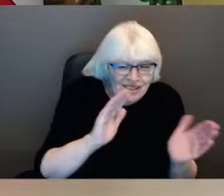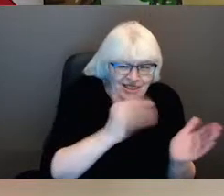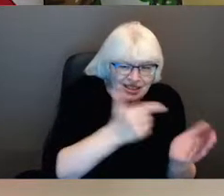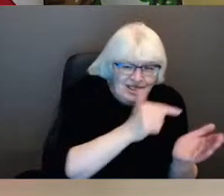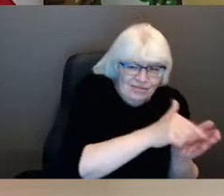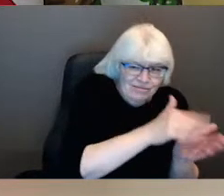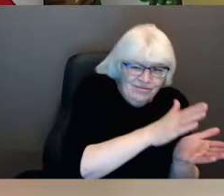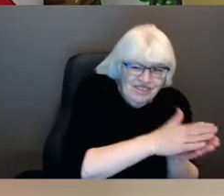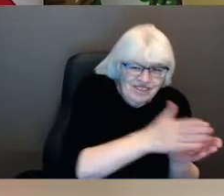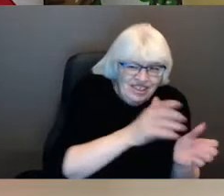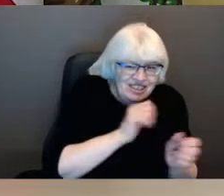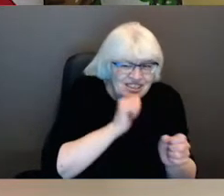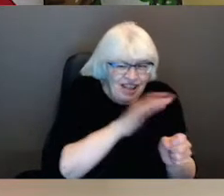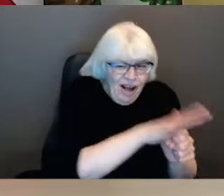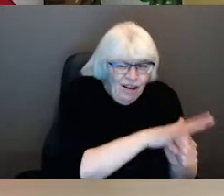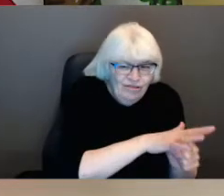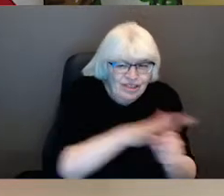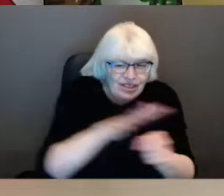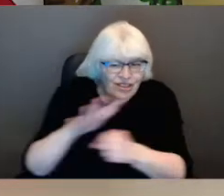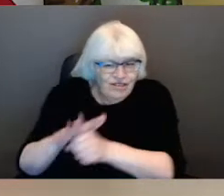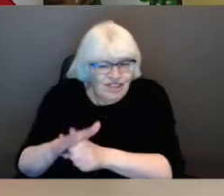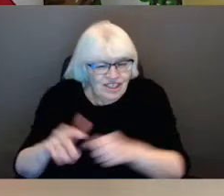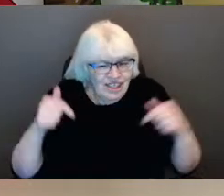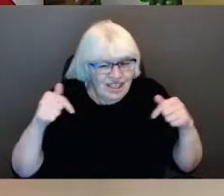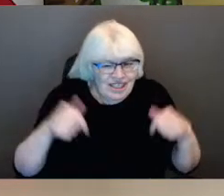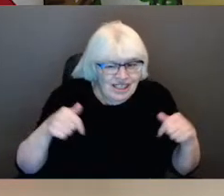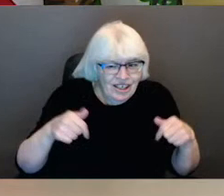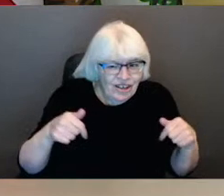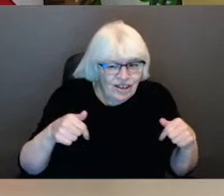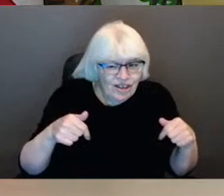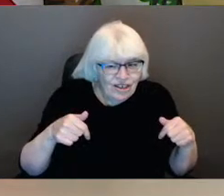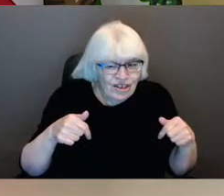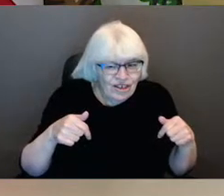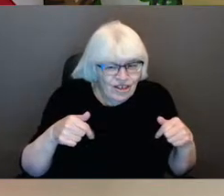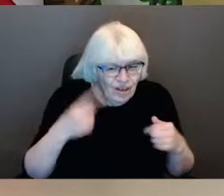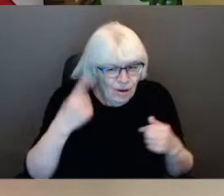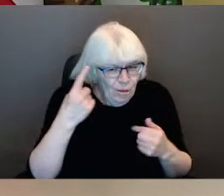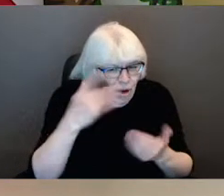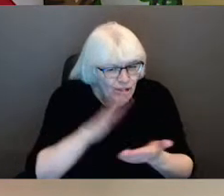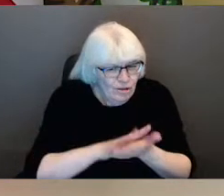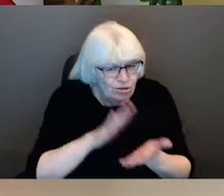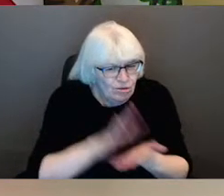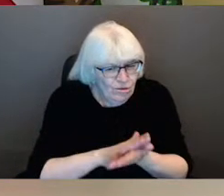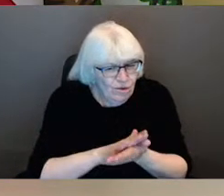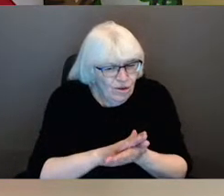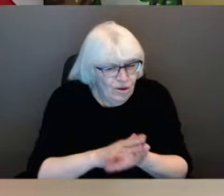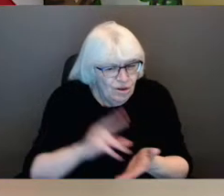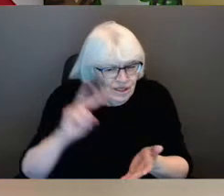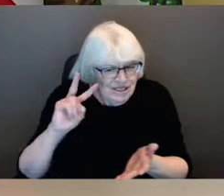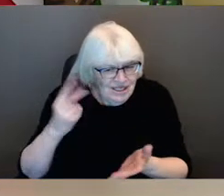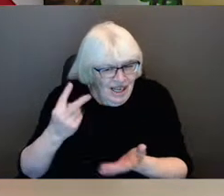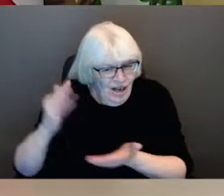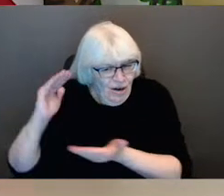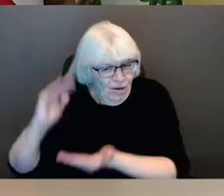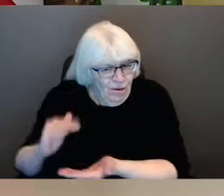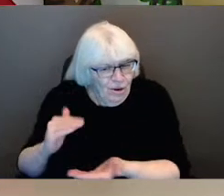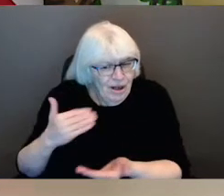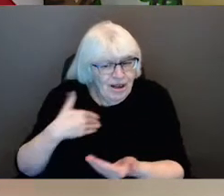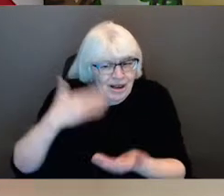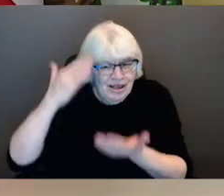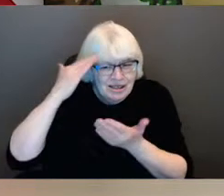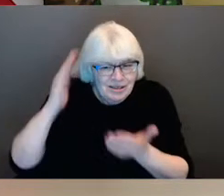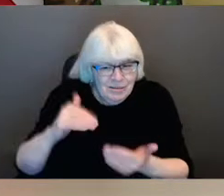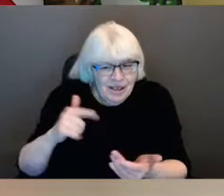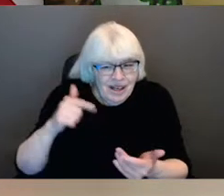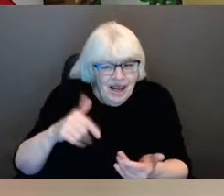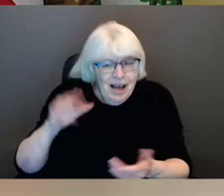the second lowest, 30%. I know we were talking this morning with the MLA for O'Leary and Inverness. He doesn't think that it's